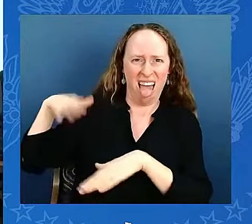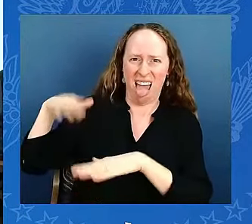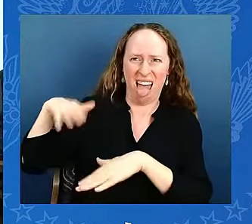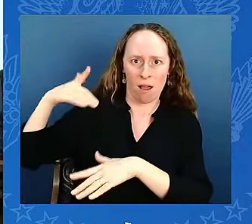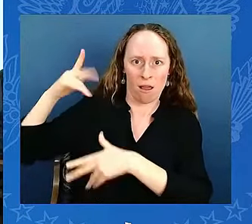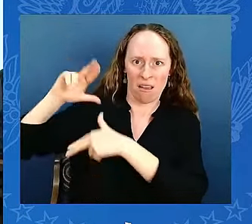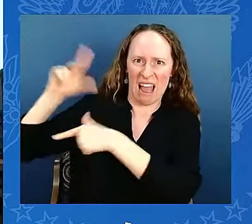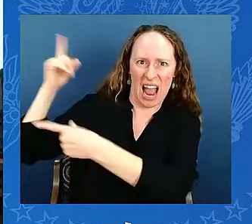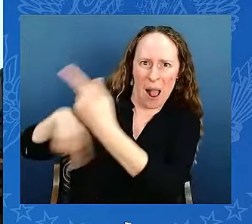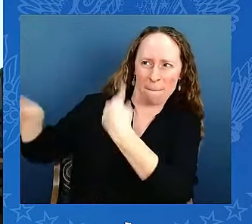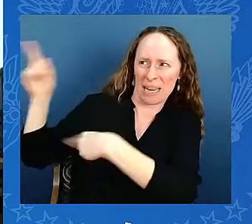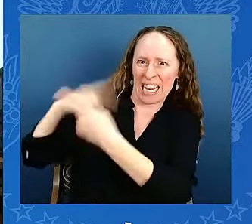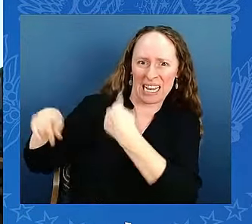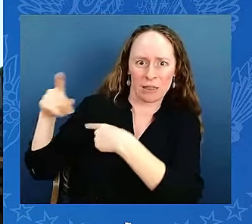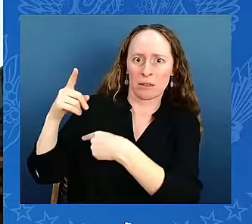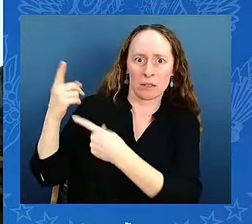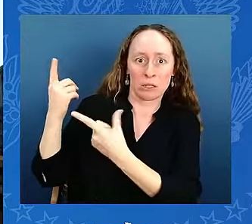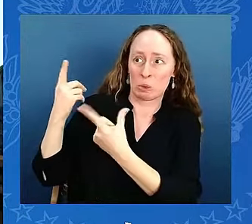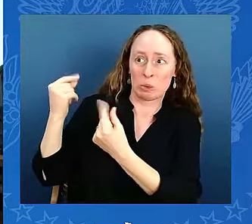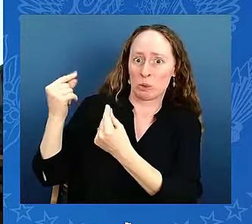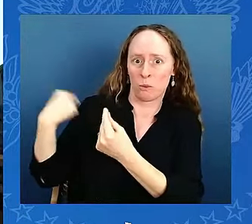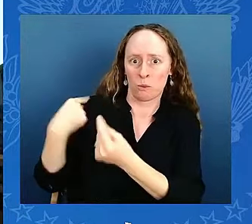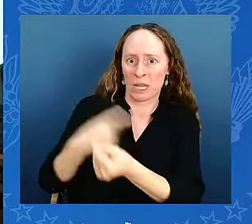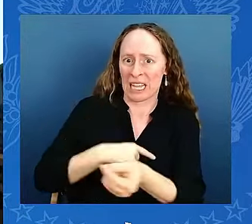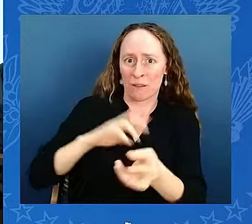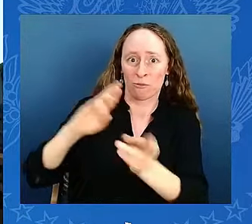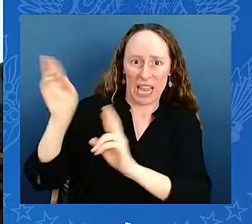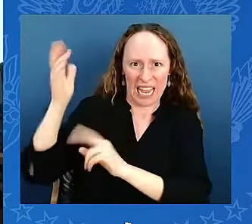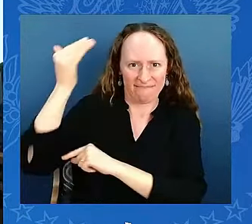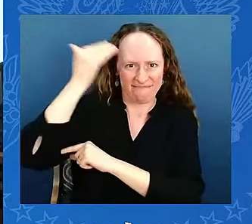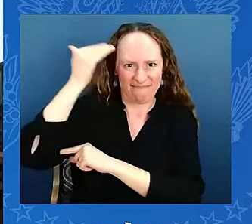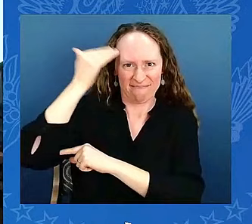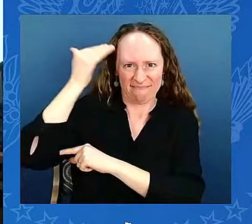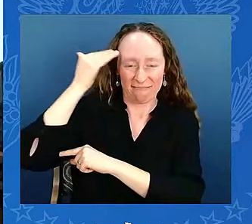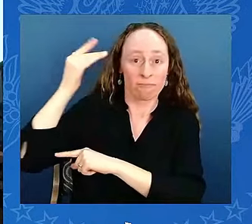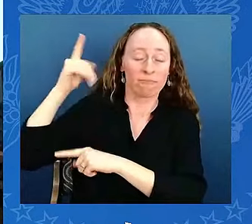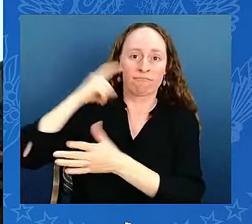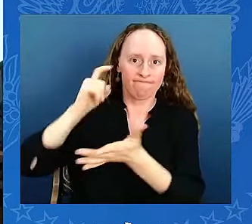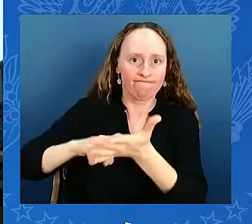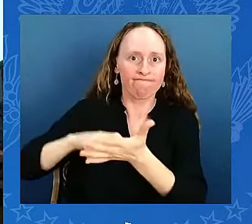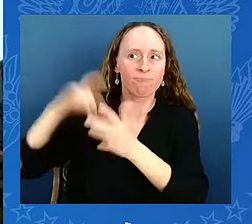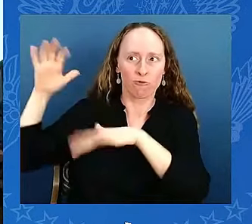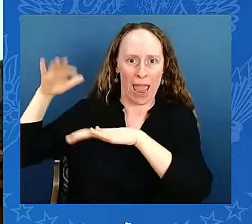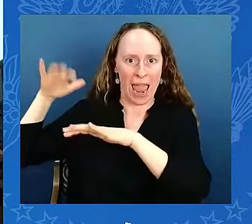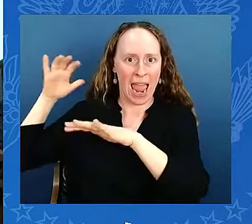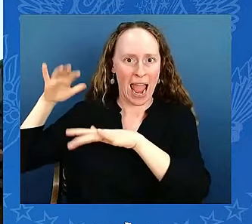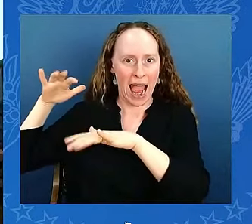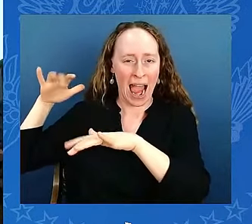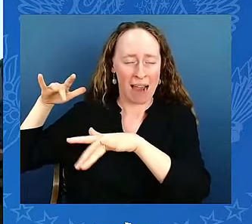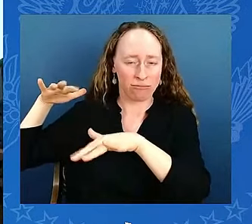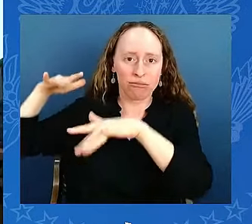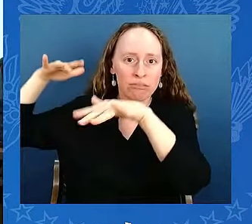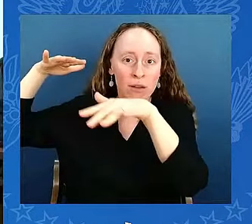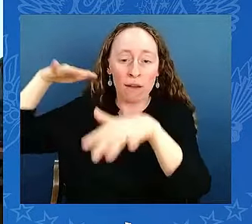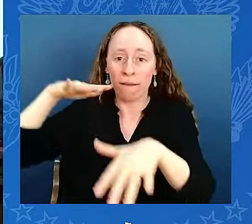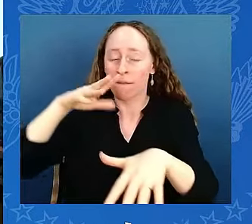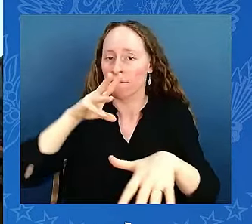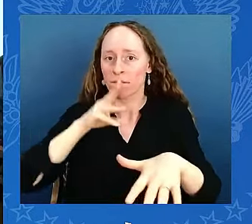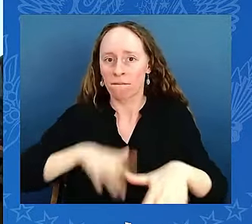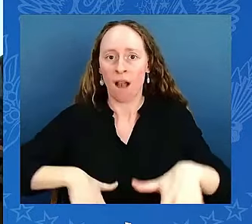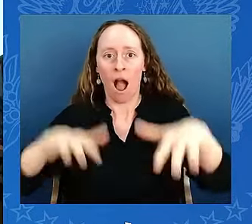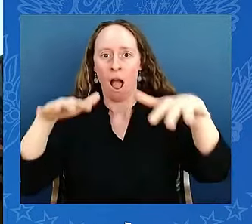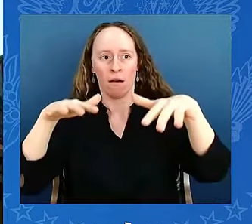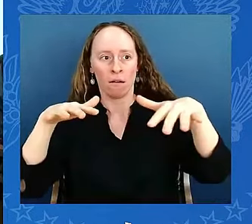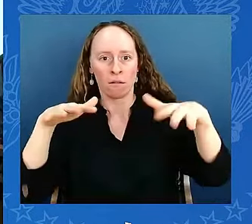to catastrophic flooding and damage to western North Carolina. We had saturated soils upwards of 9 inches